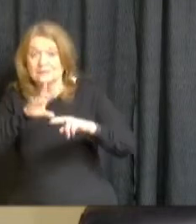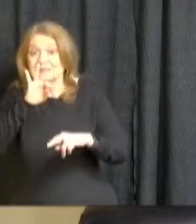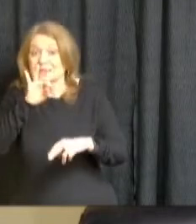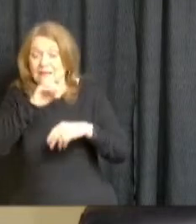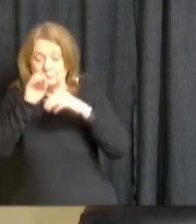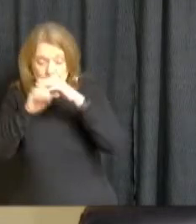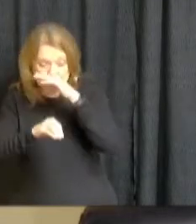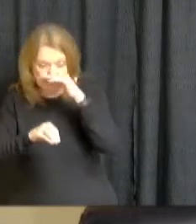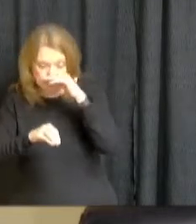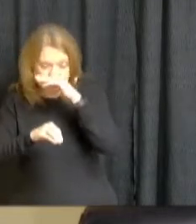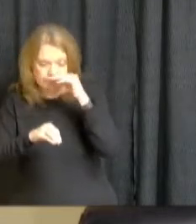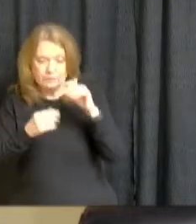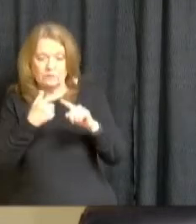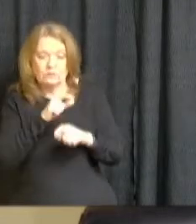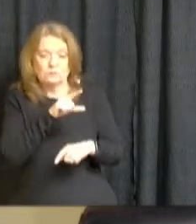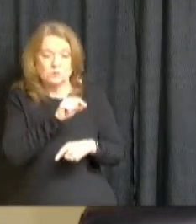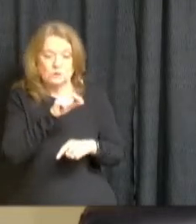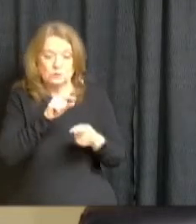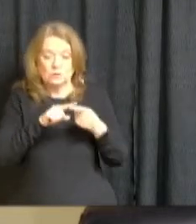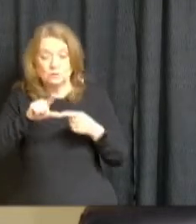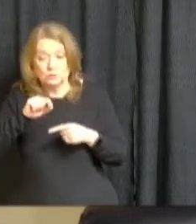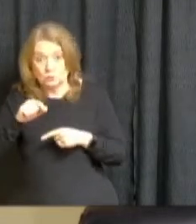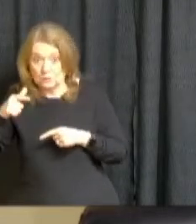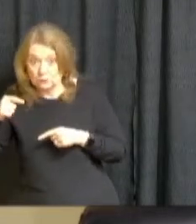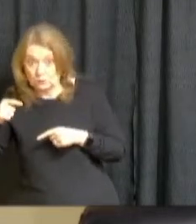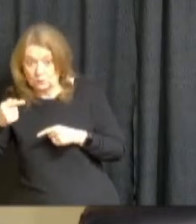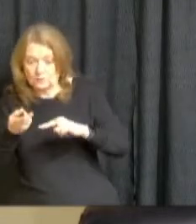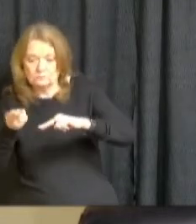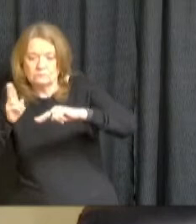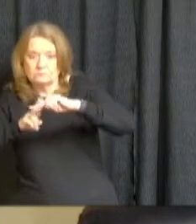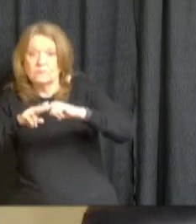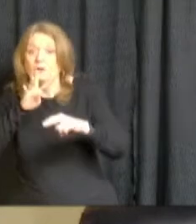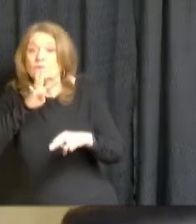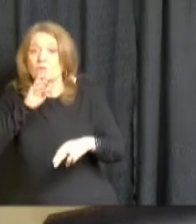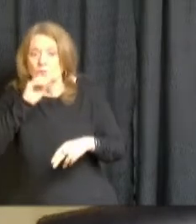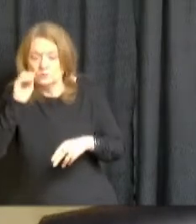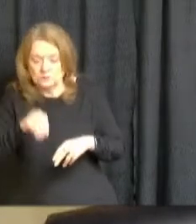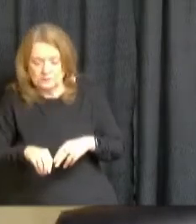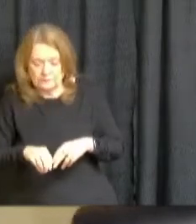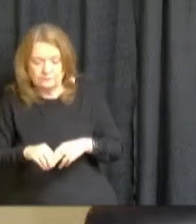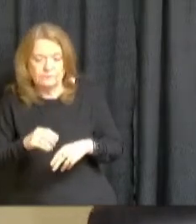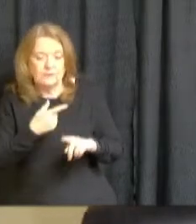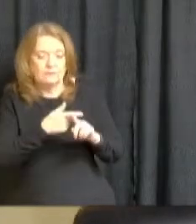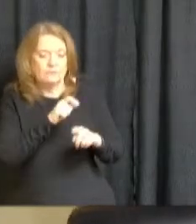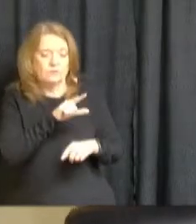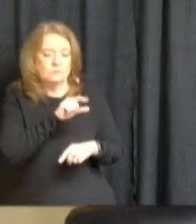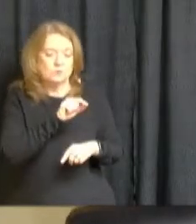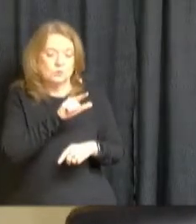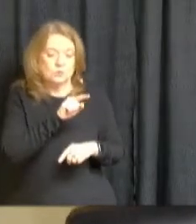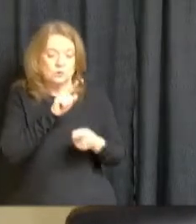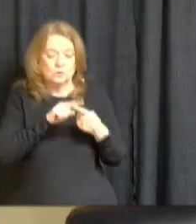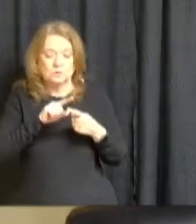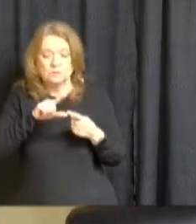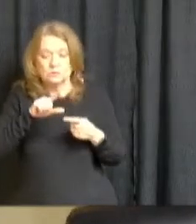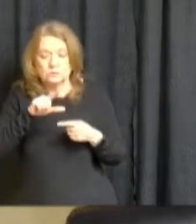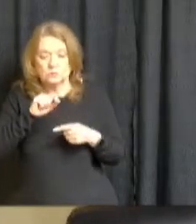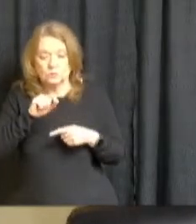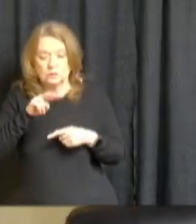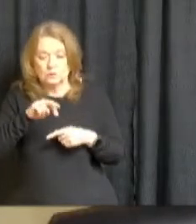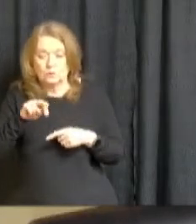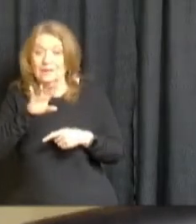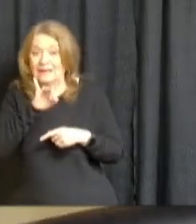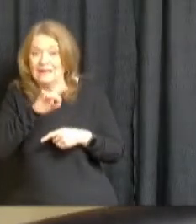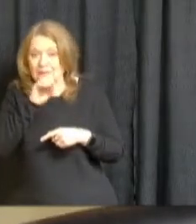9%. From 2020 to 21, we saw a 4% increase. And from 21 to 22, we saw